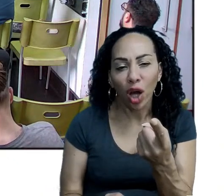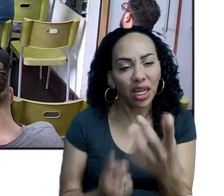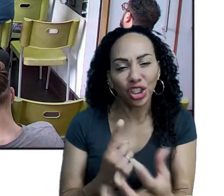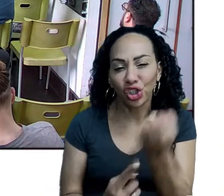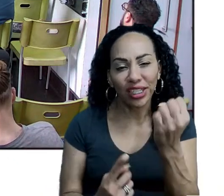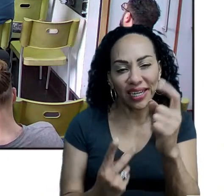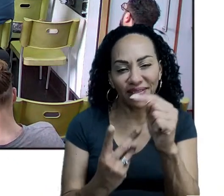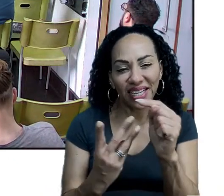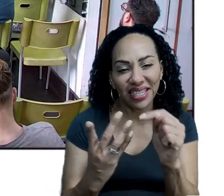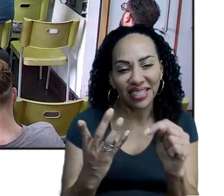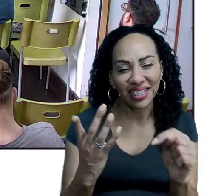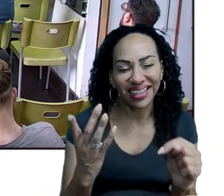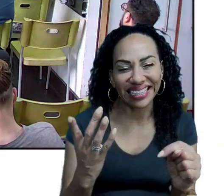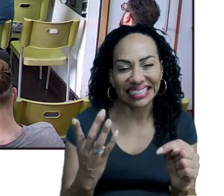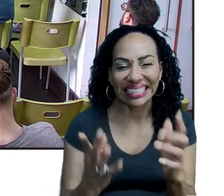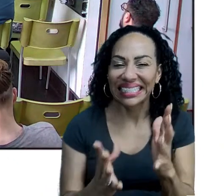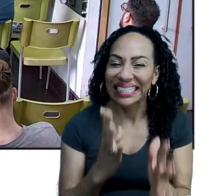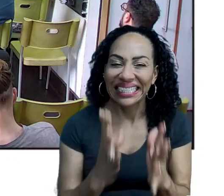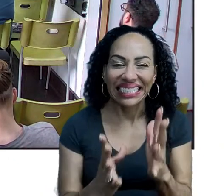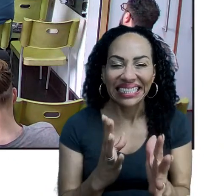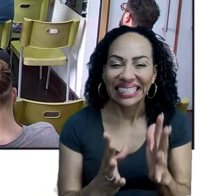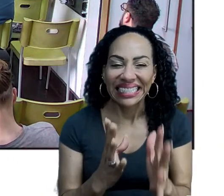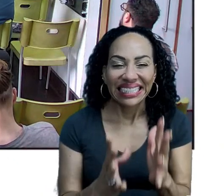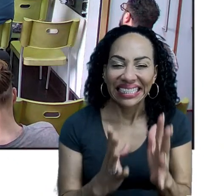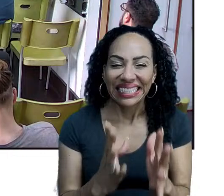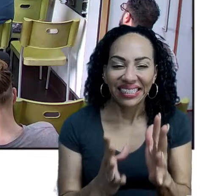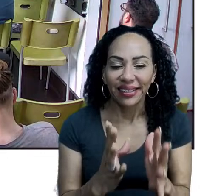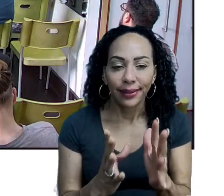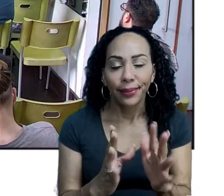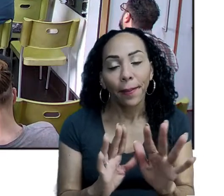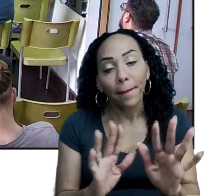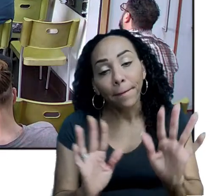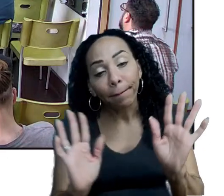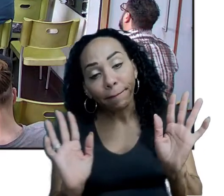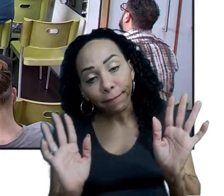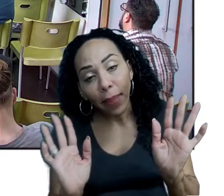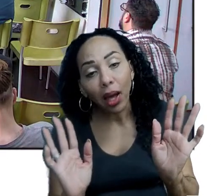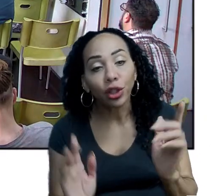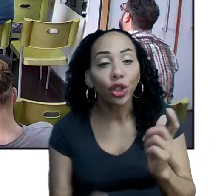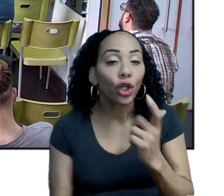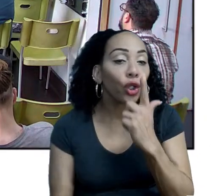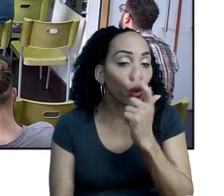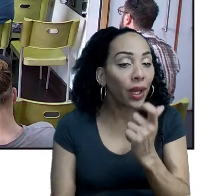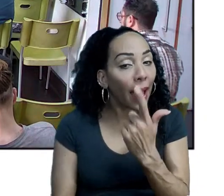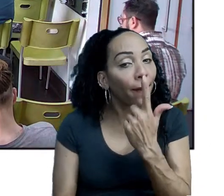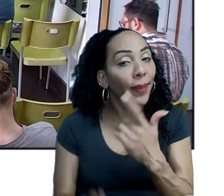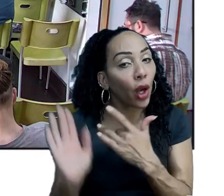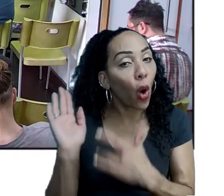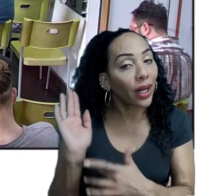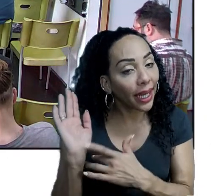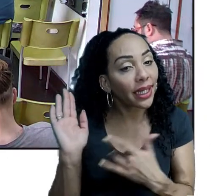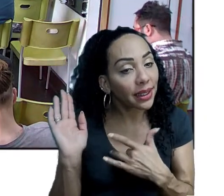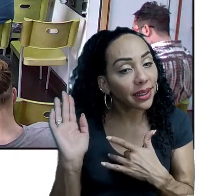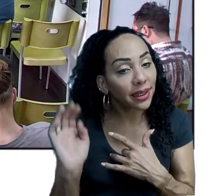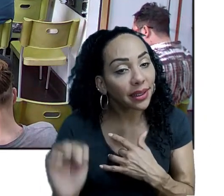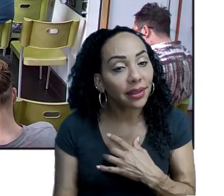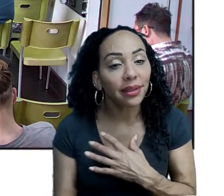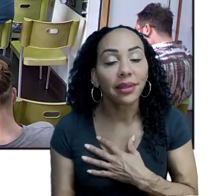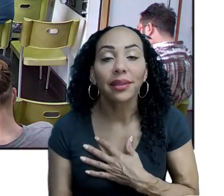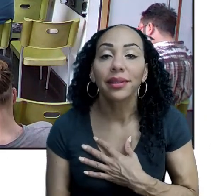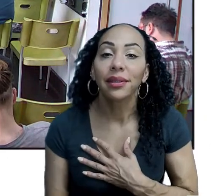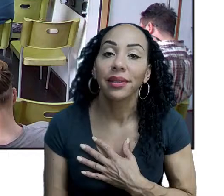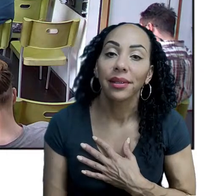I think, but there is also an honesty to saying, you know, just exactly that. You know, there is an honesty when you